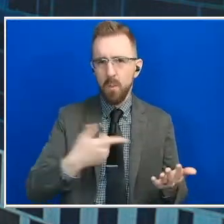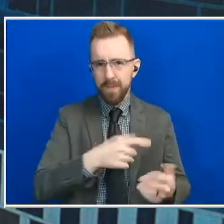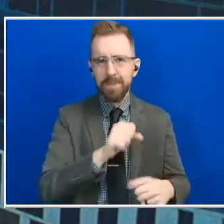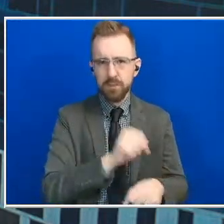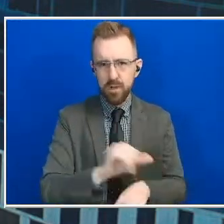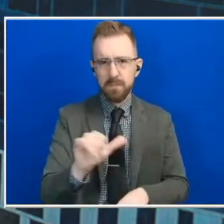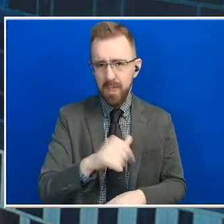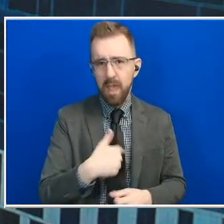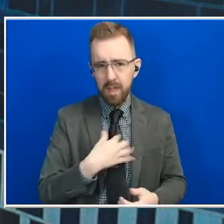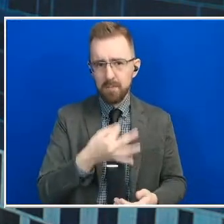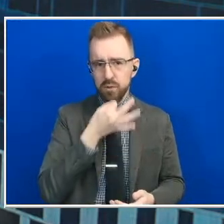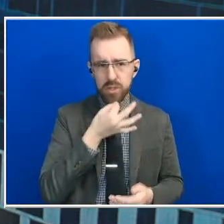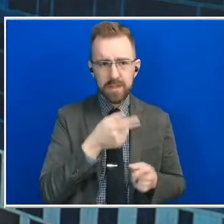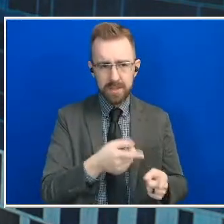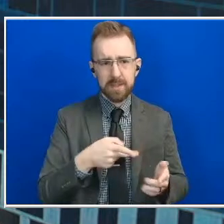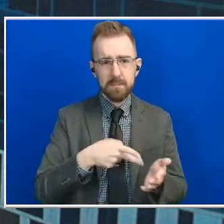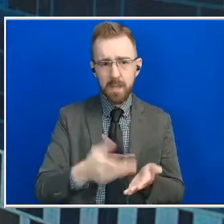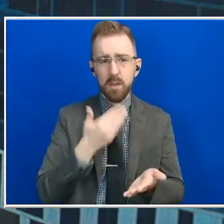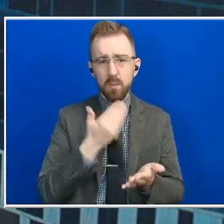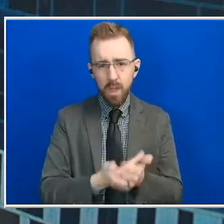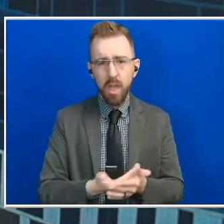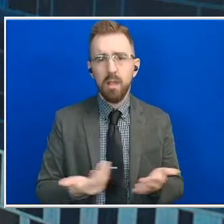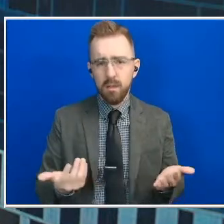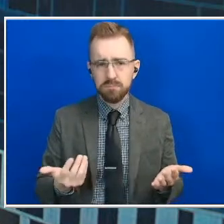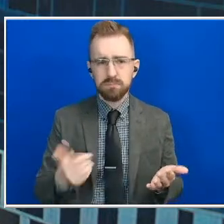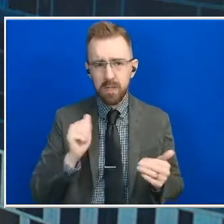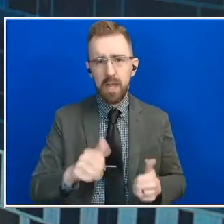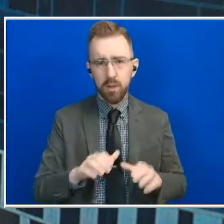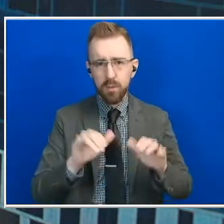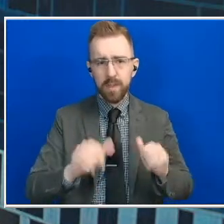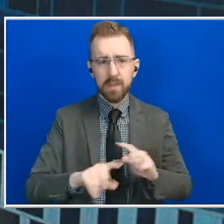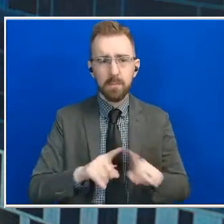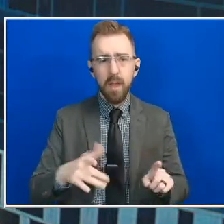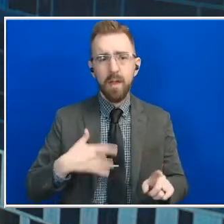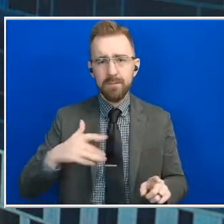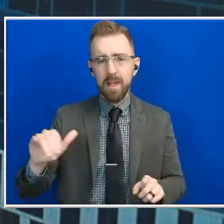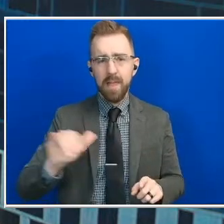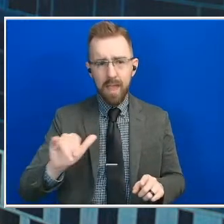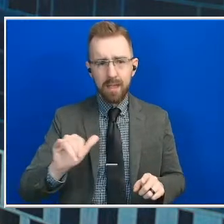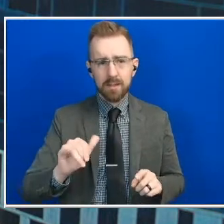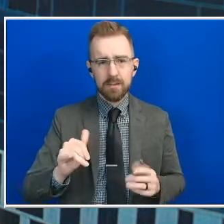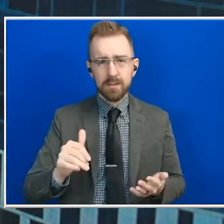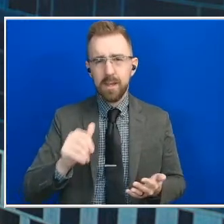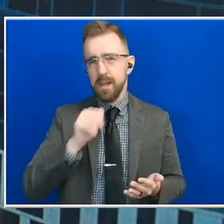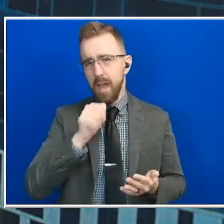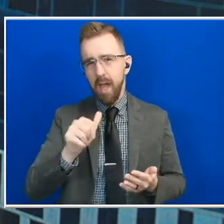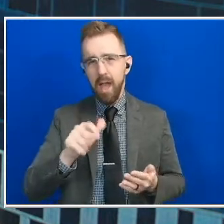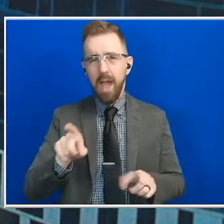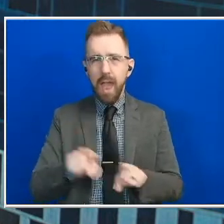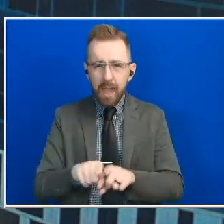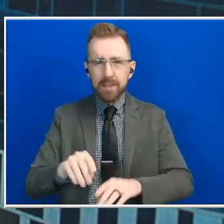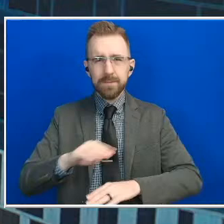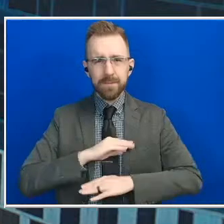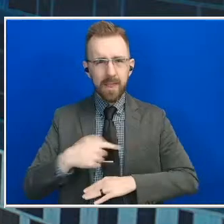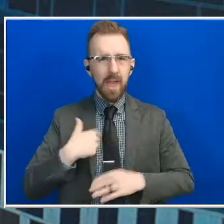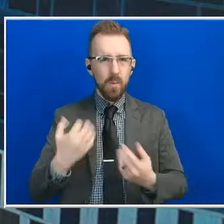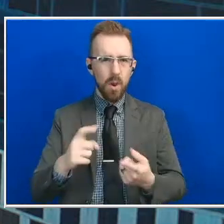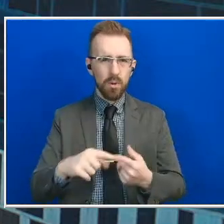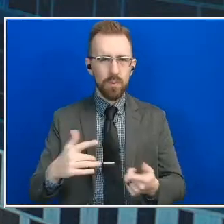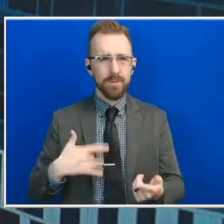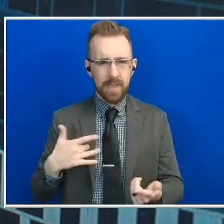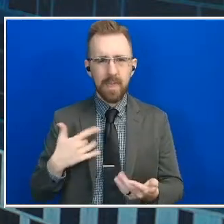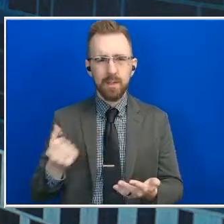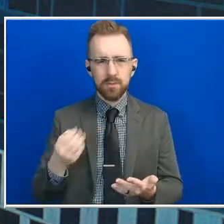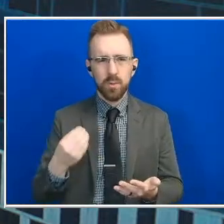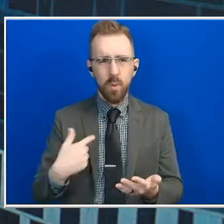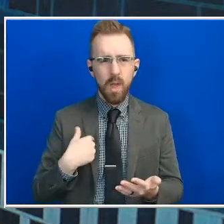and it pays well, and I can do this. But I definitely felt like not quite as fulfilled as I wanted to fulfill. So I was looking at how to